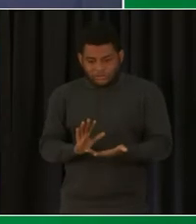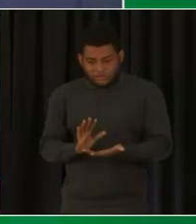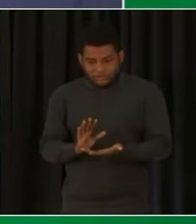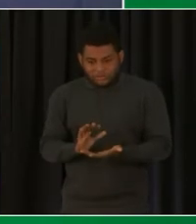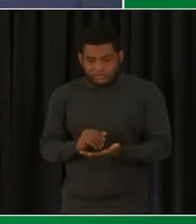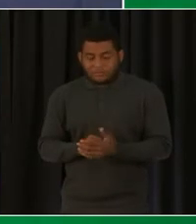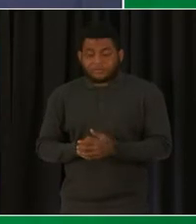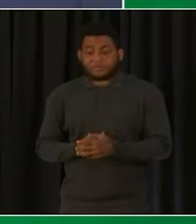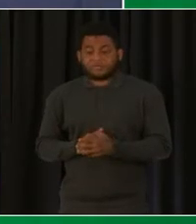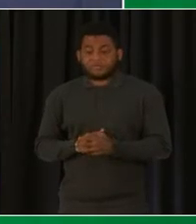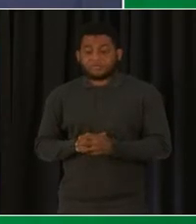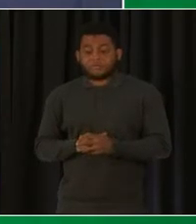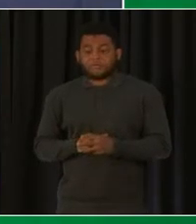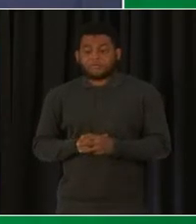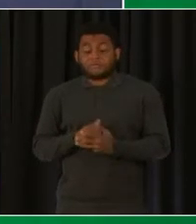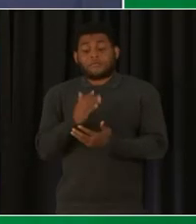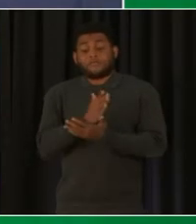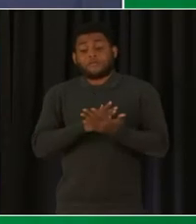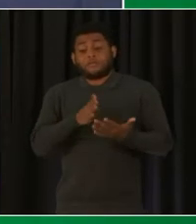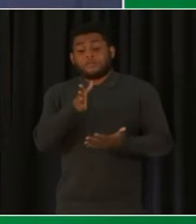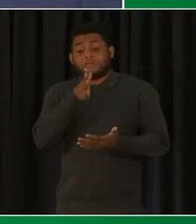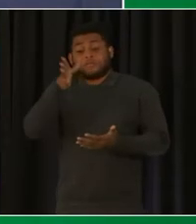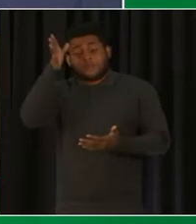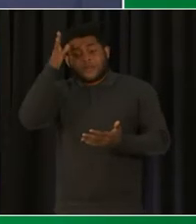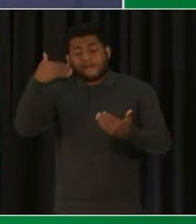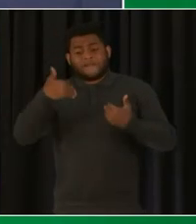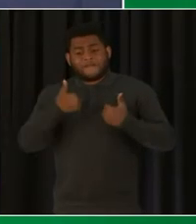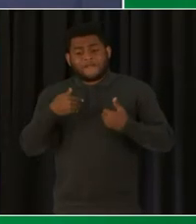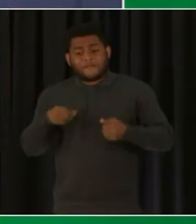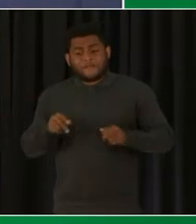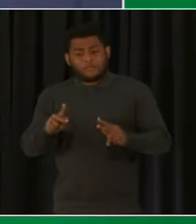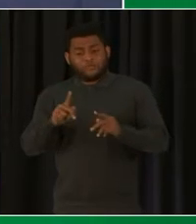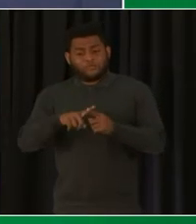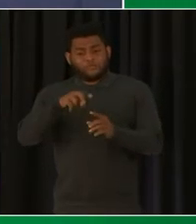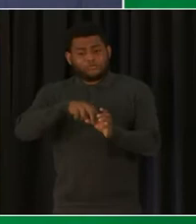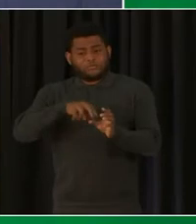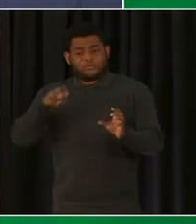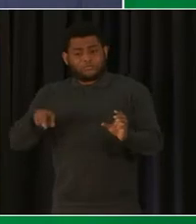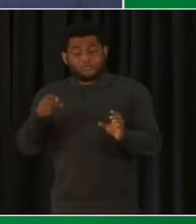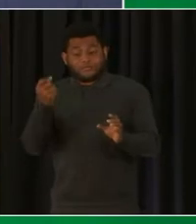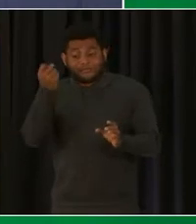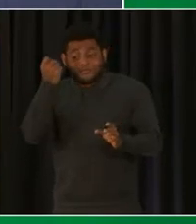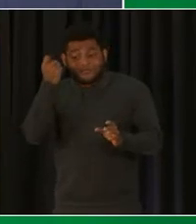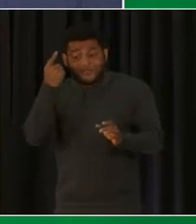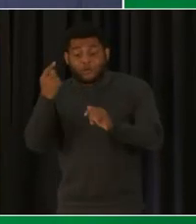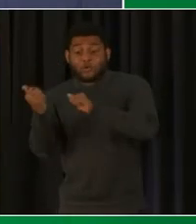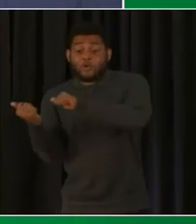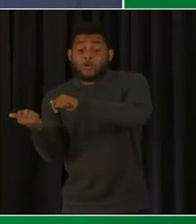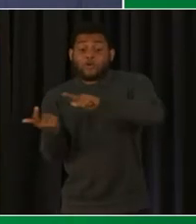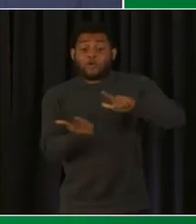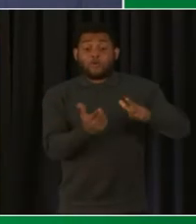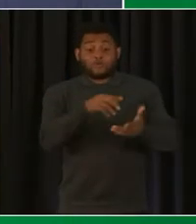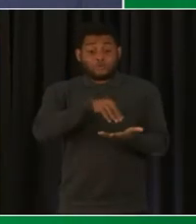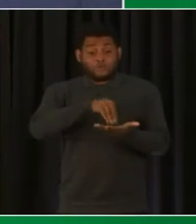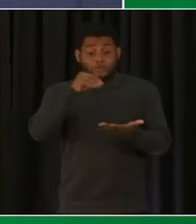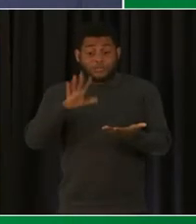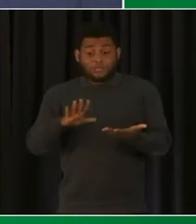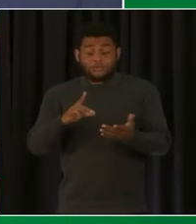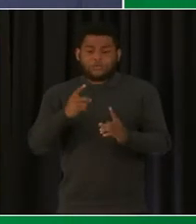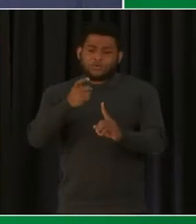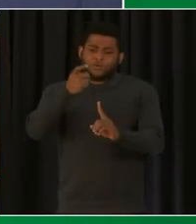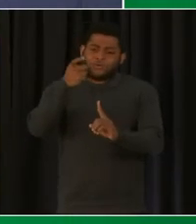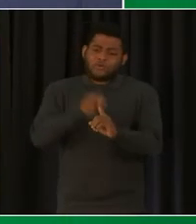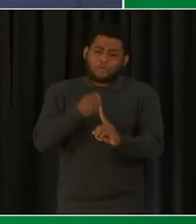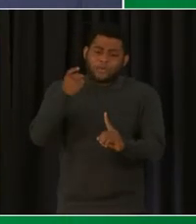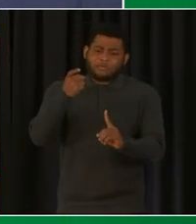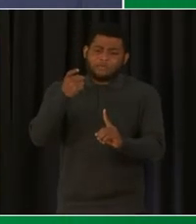have the opportunity to opt out. But all students are automatically opted in, and then if a